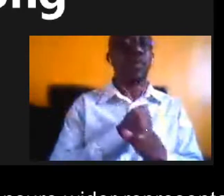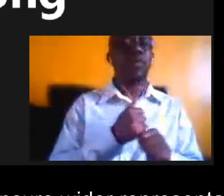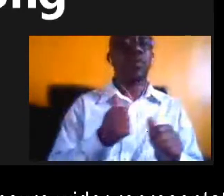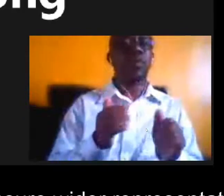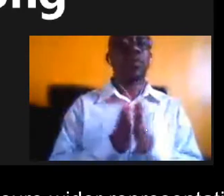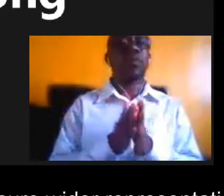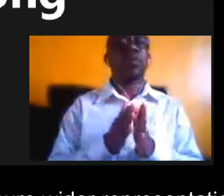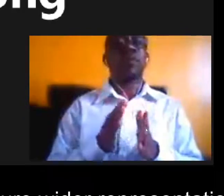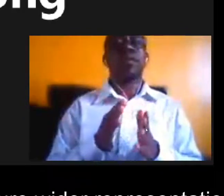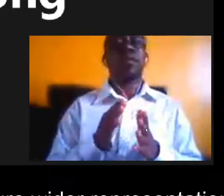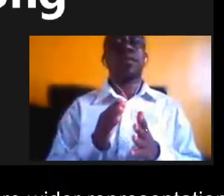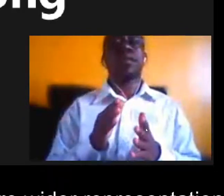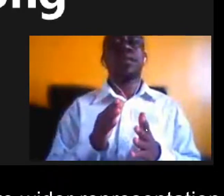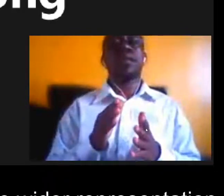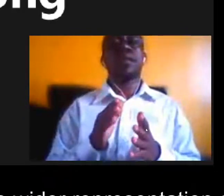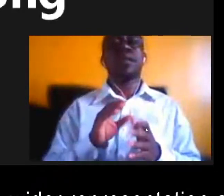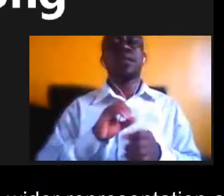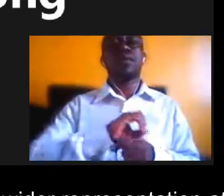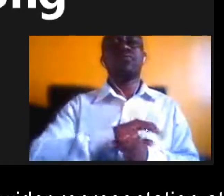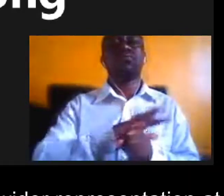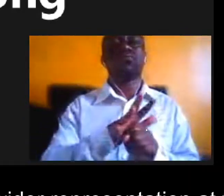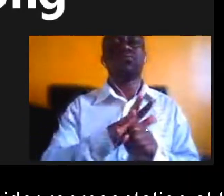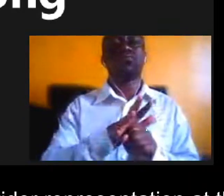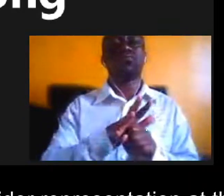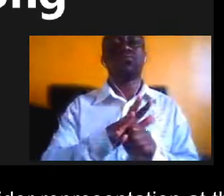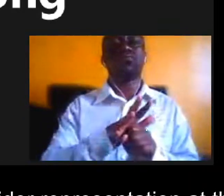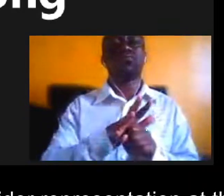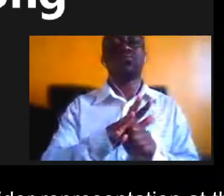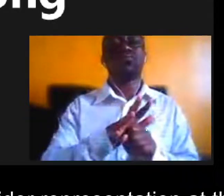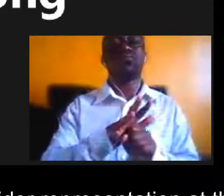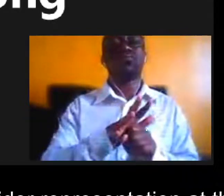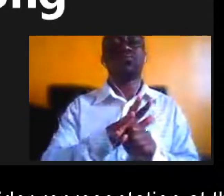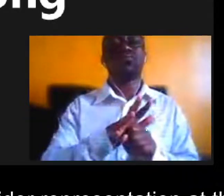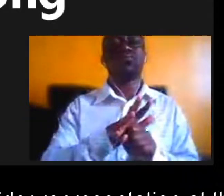children. I see a hand up.